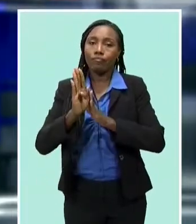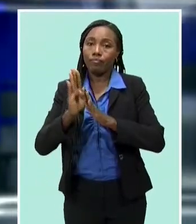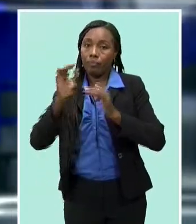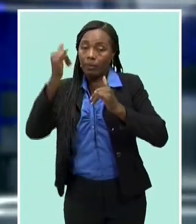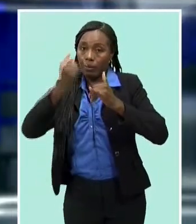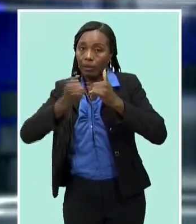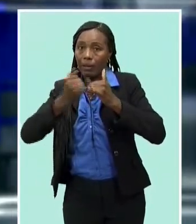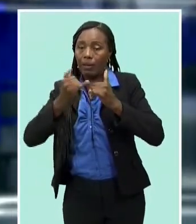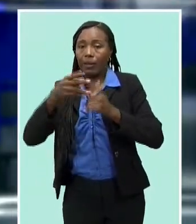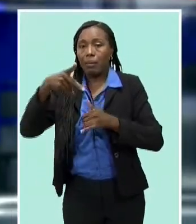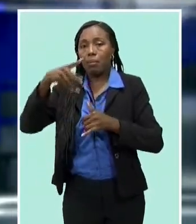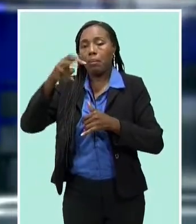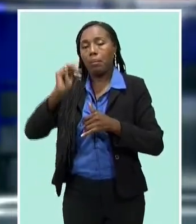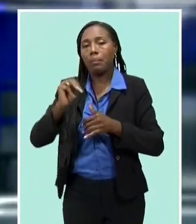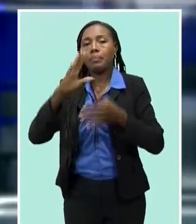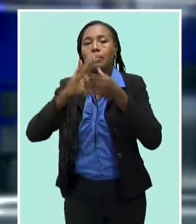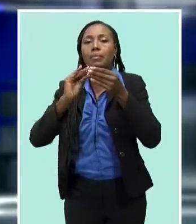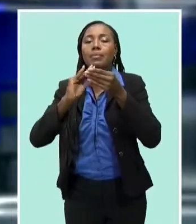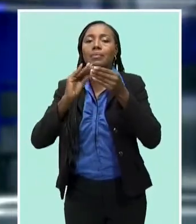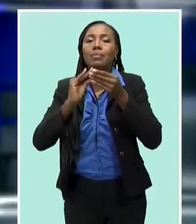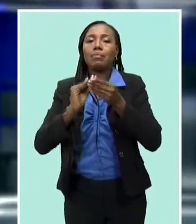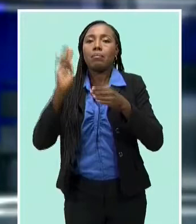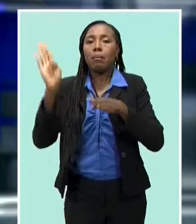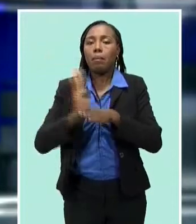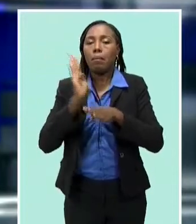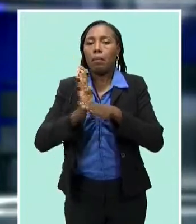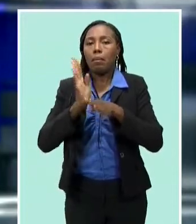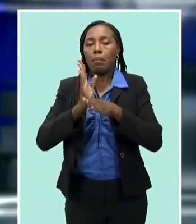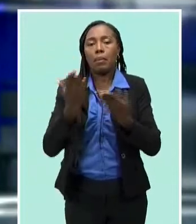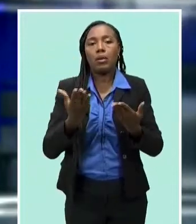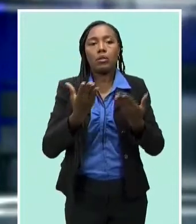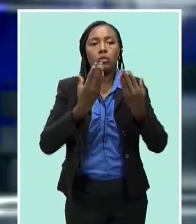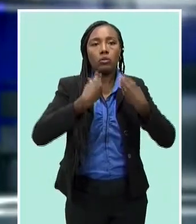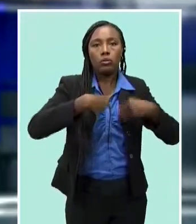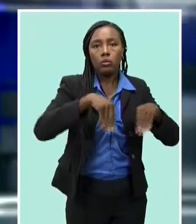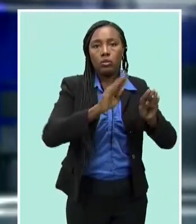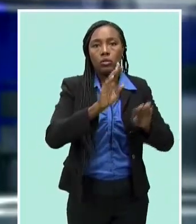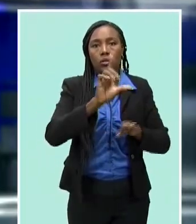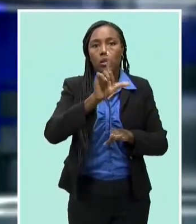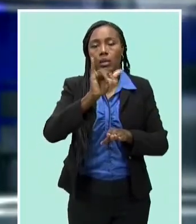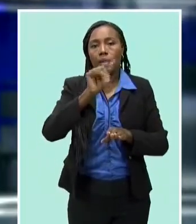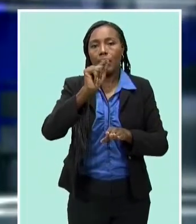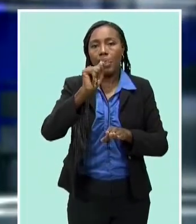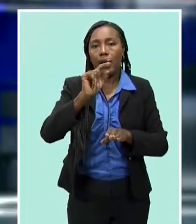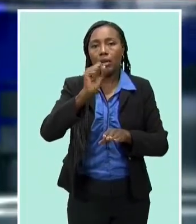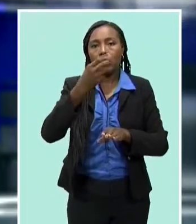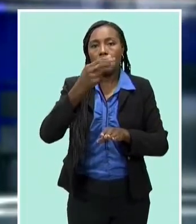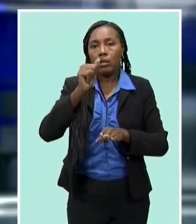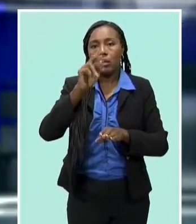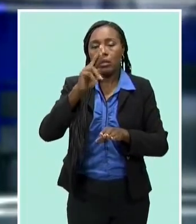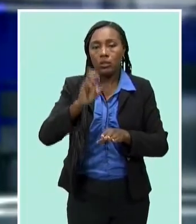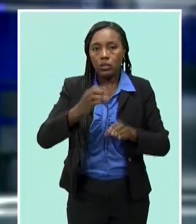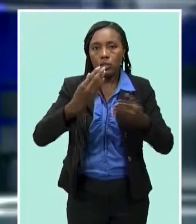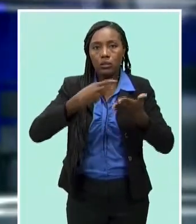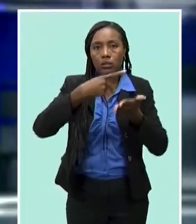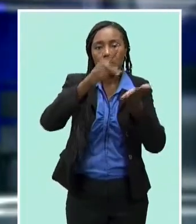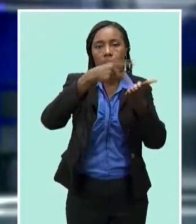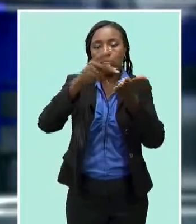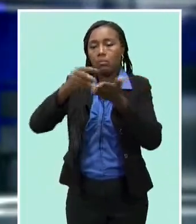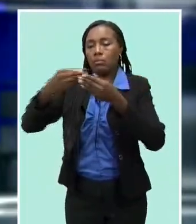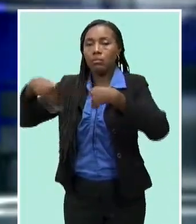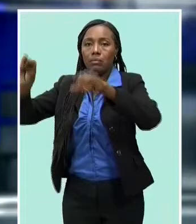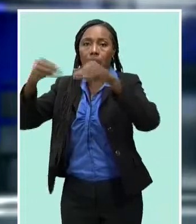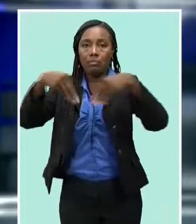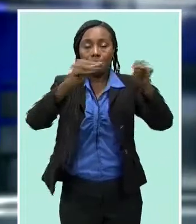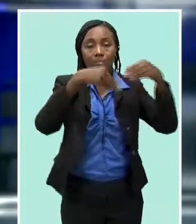Minister also commented briefly on the issue of Barbados selling some of its share ownership in Liat. She said she and Attorney General Dale Marshall